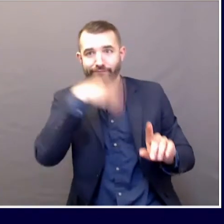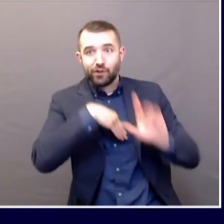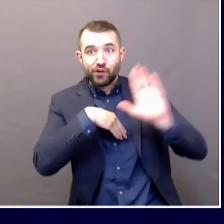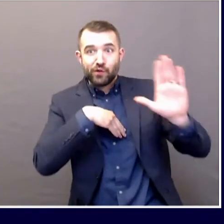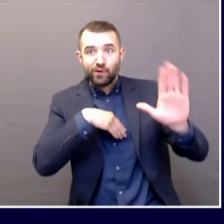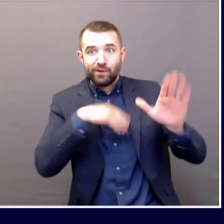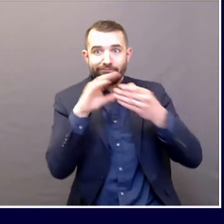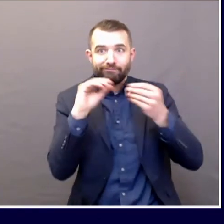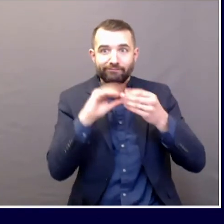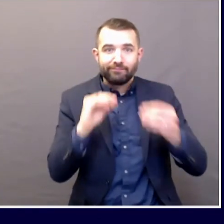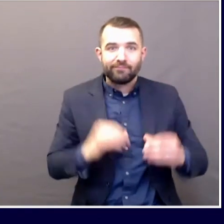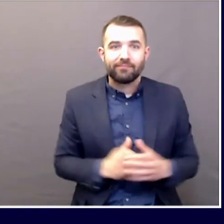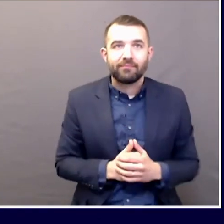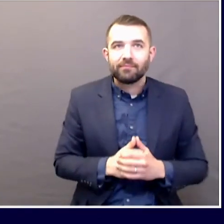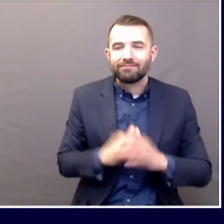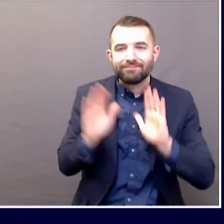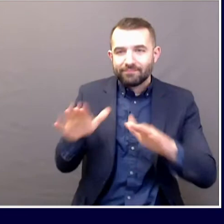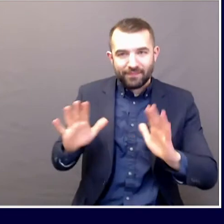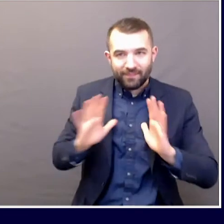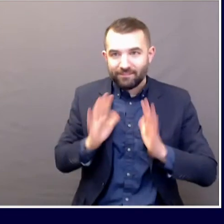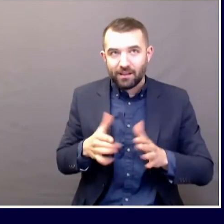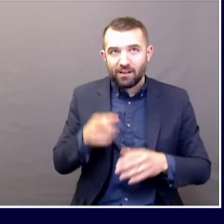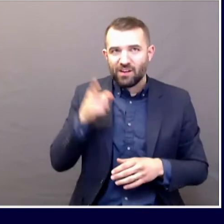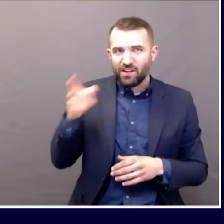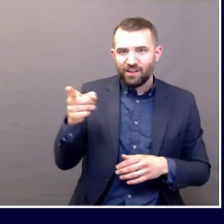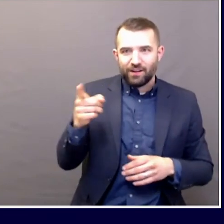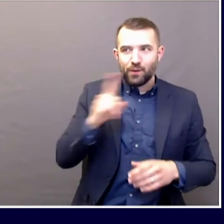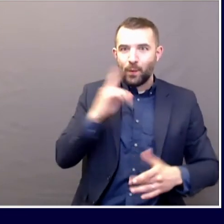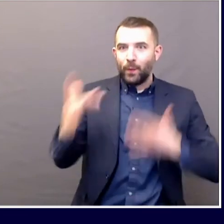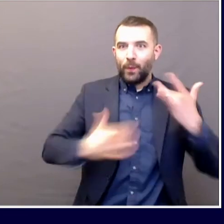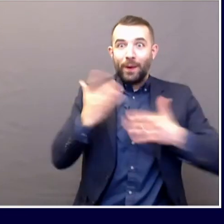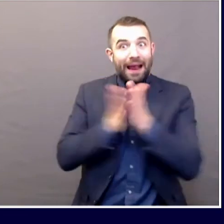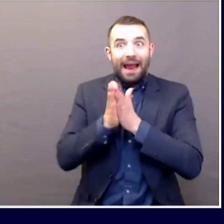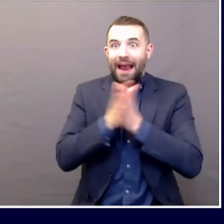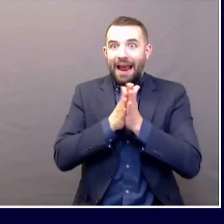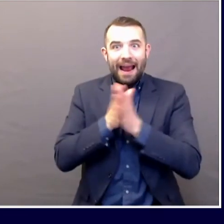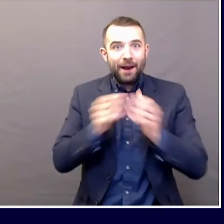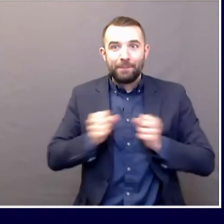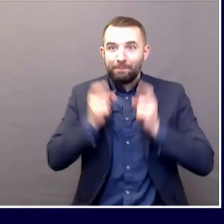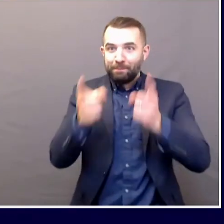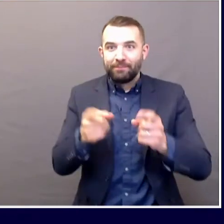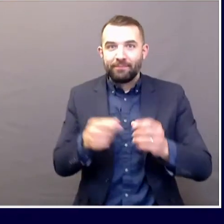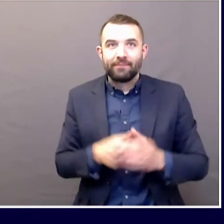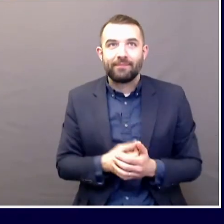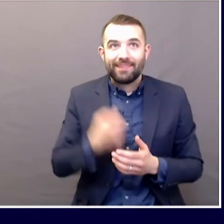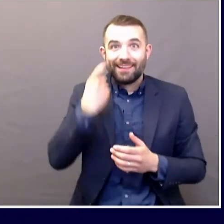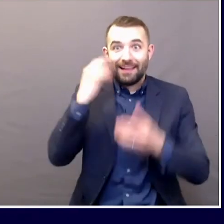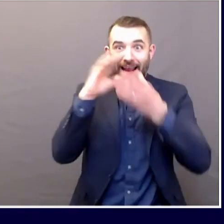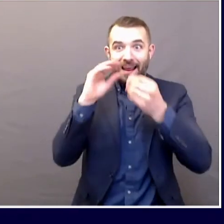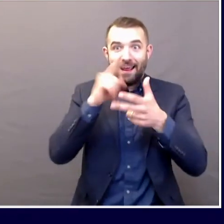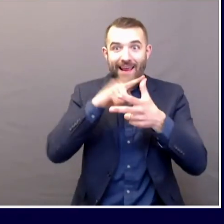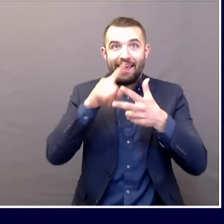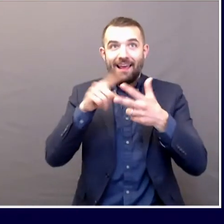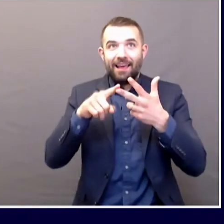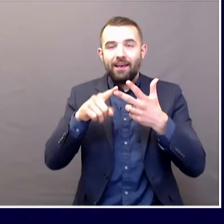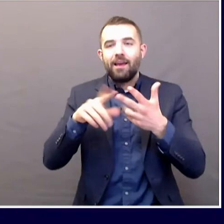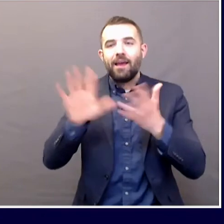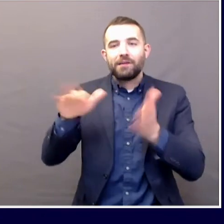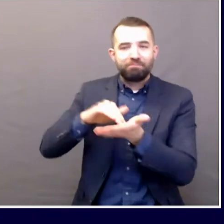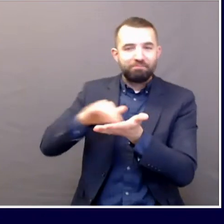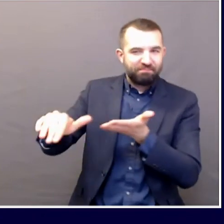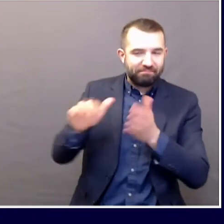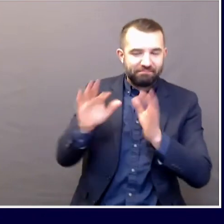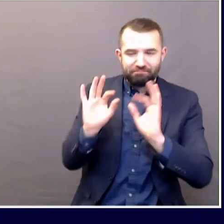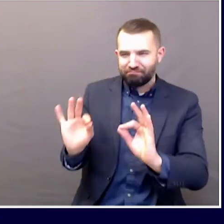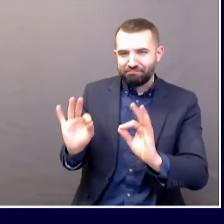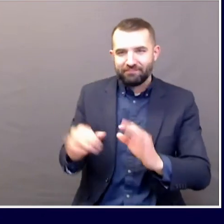is very excited about some of the interesting news that he just presented, so he's forgiven. So I am excited to announce